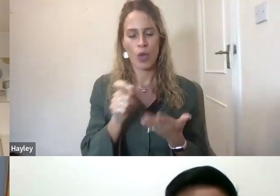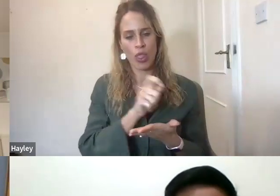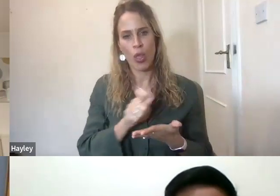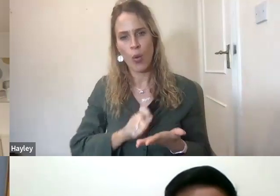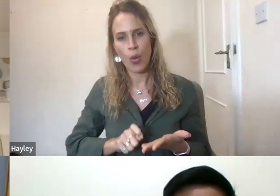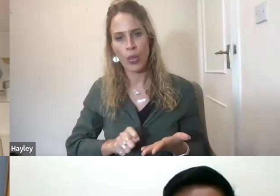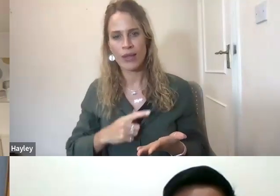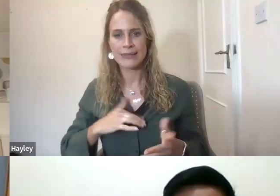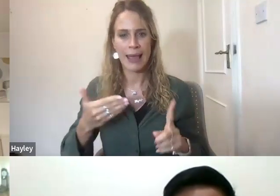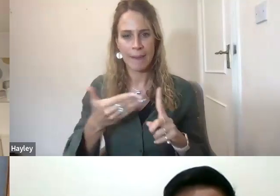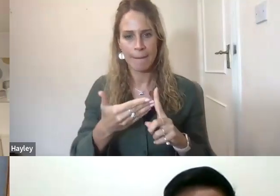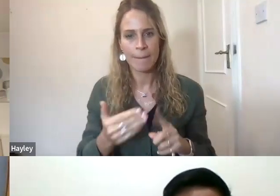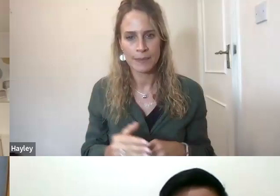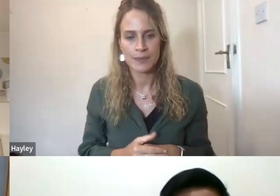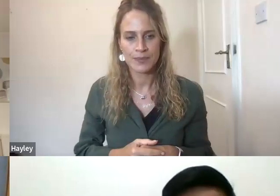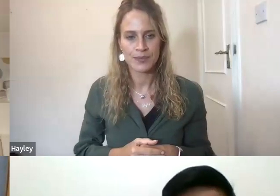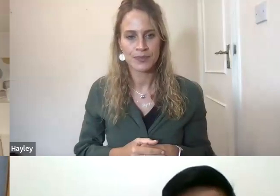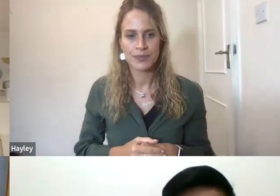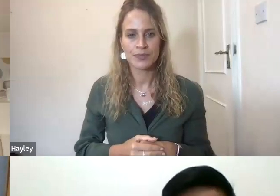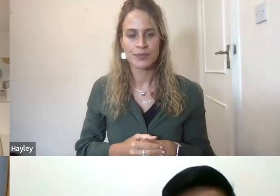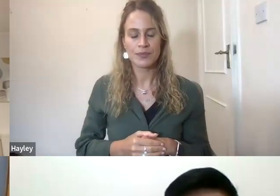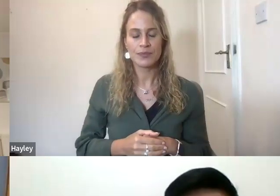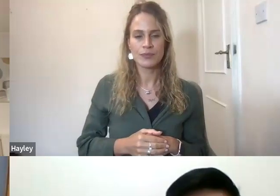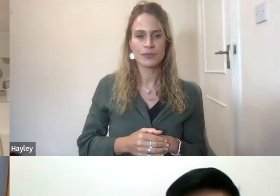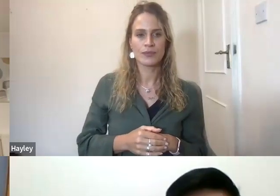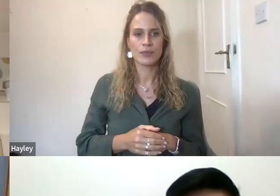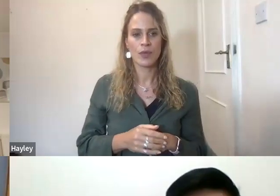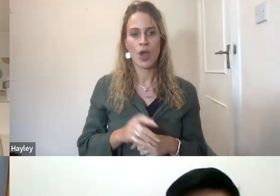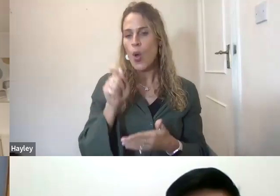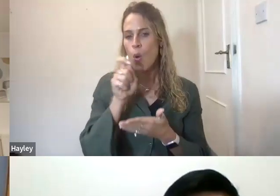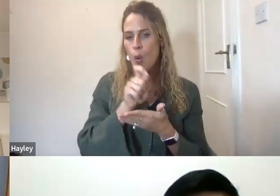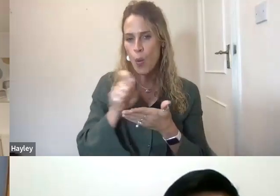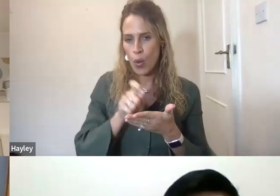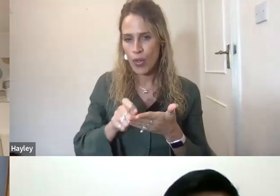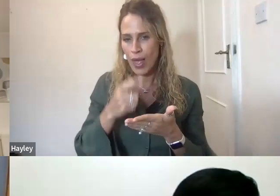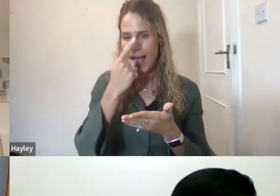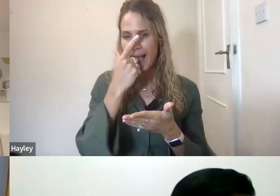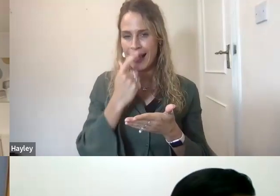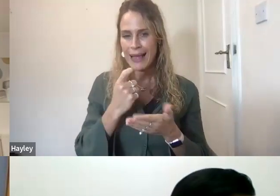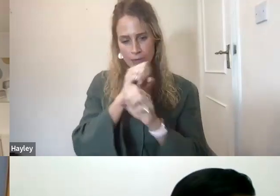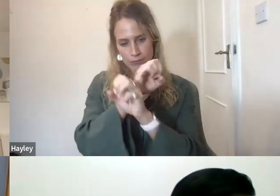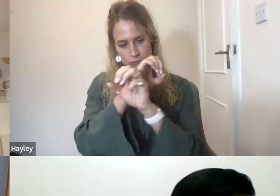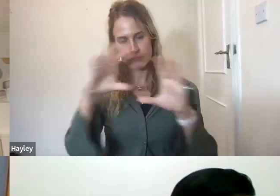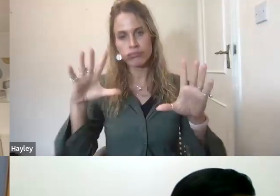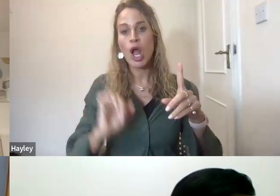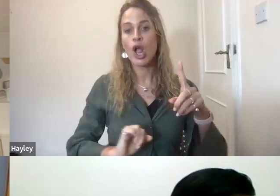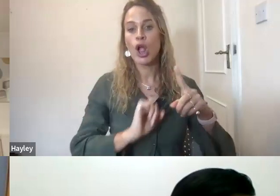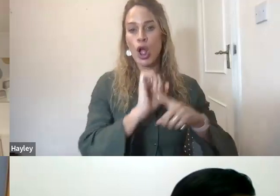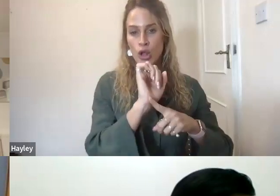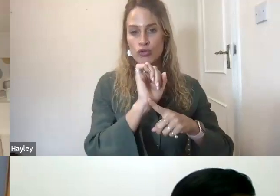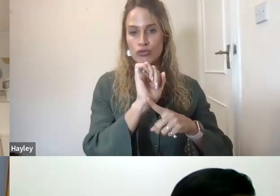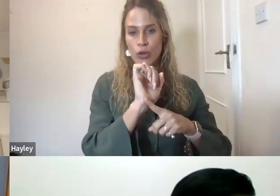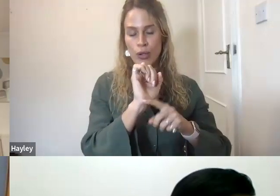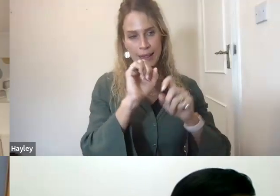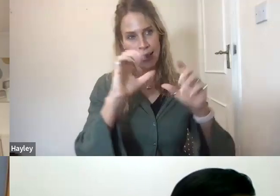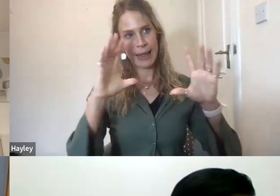for instance, the author presents a cultural picture of the ritualistic preparations of